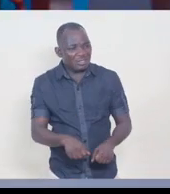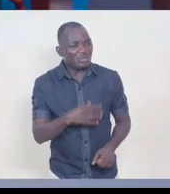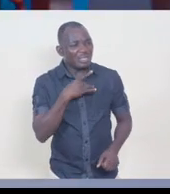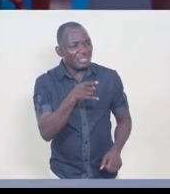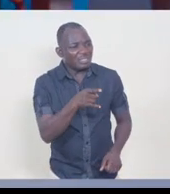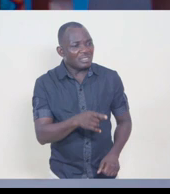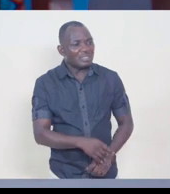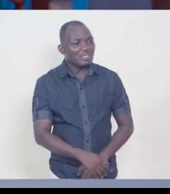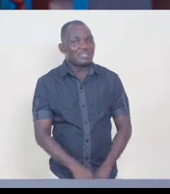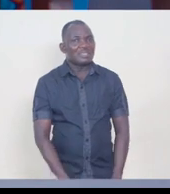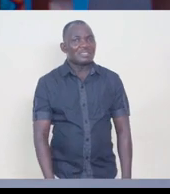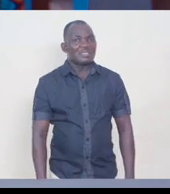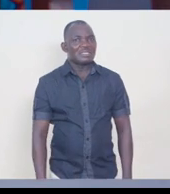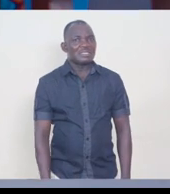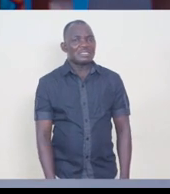that?